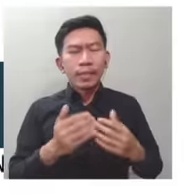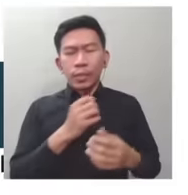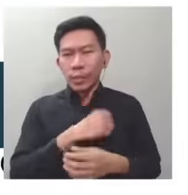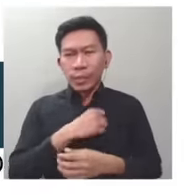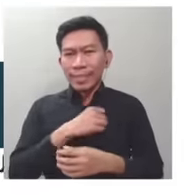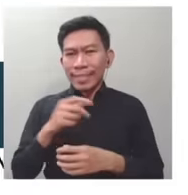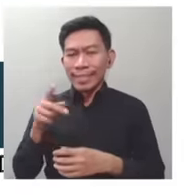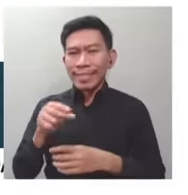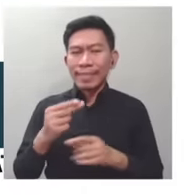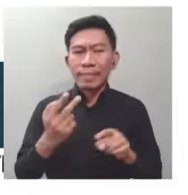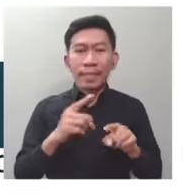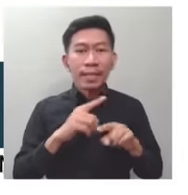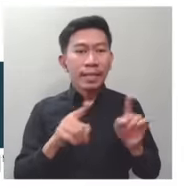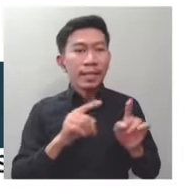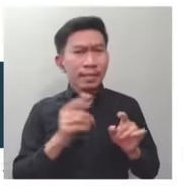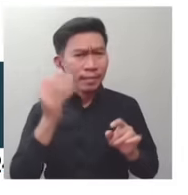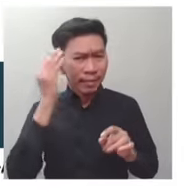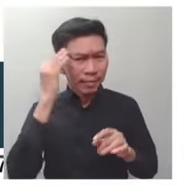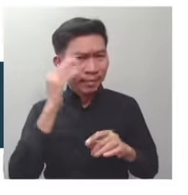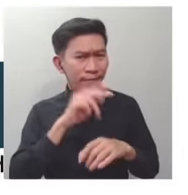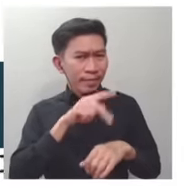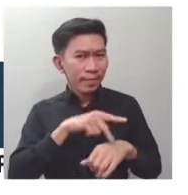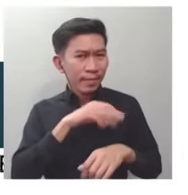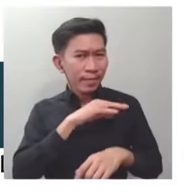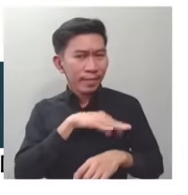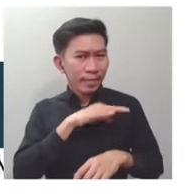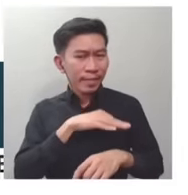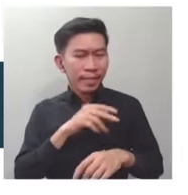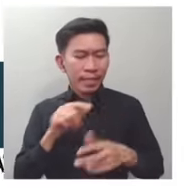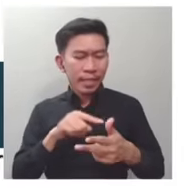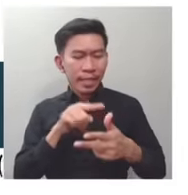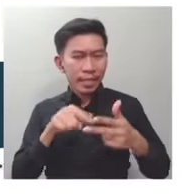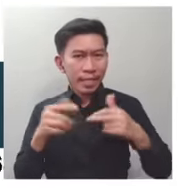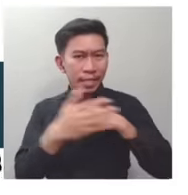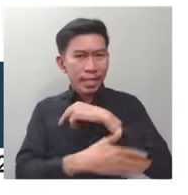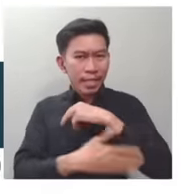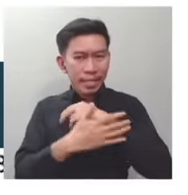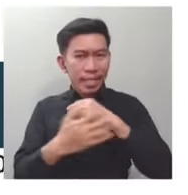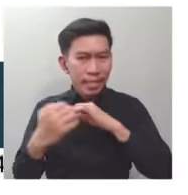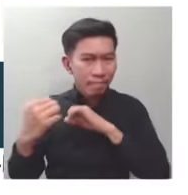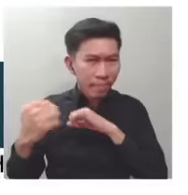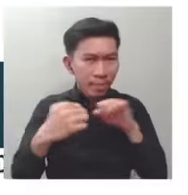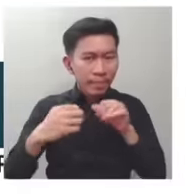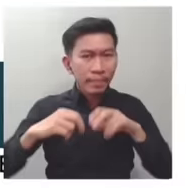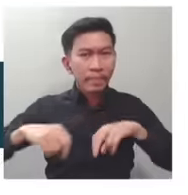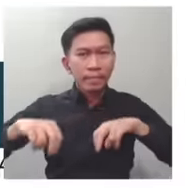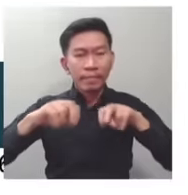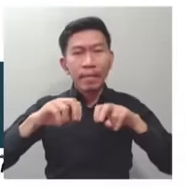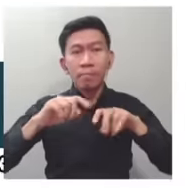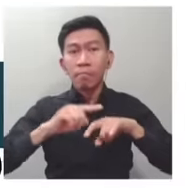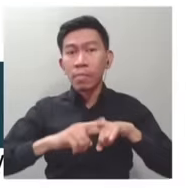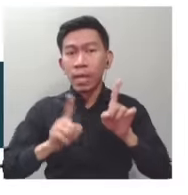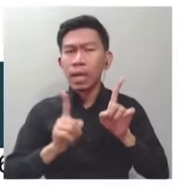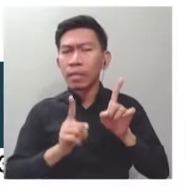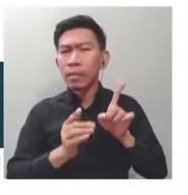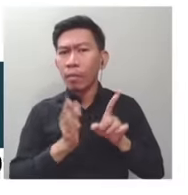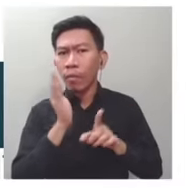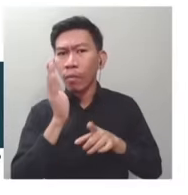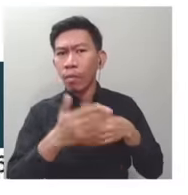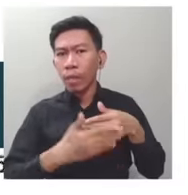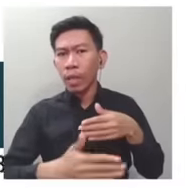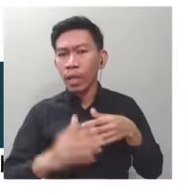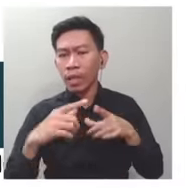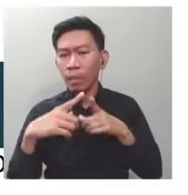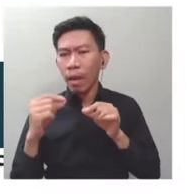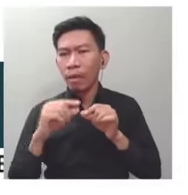We know what the Philippines is going to get from this trilateral action. But what will Japan and the U.S. get from